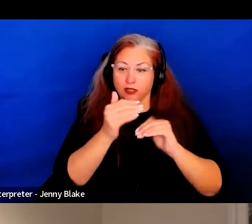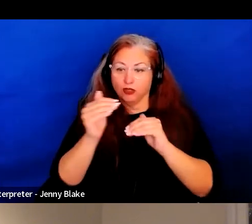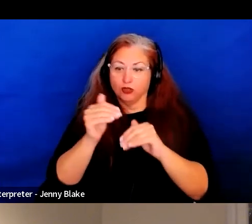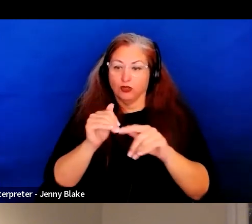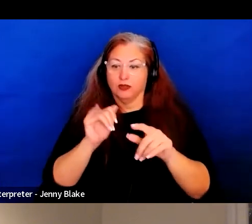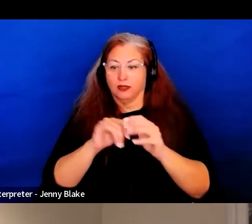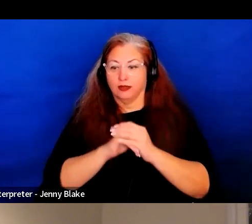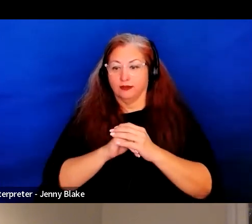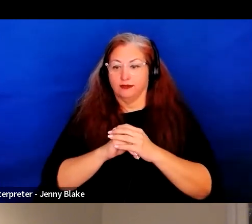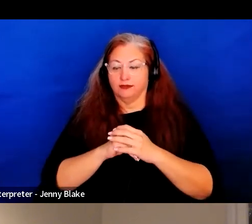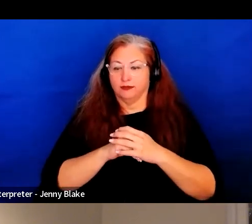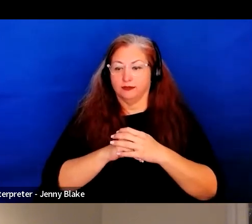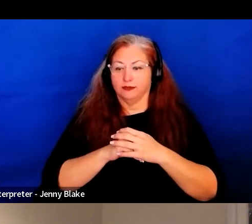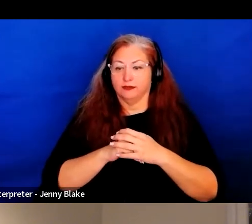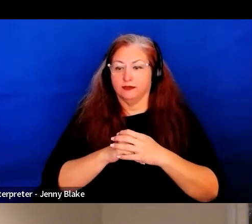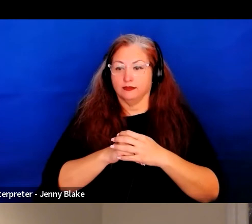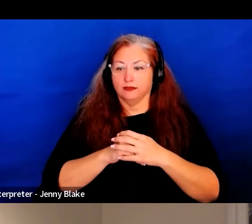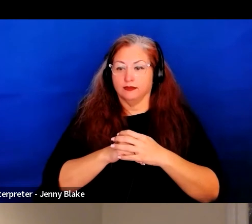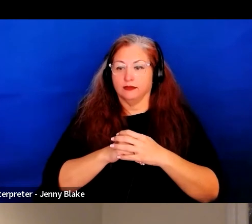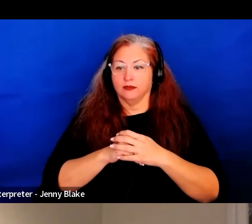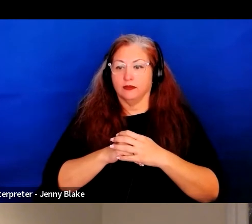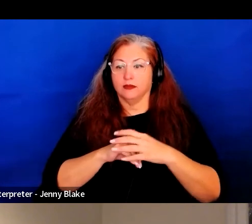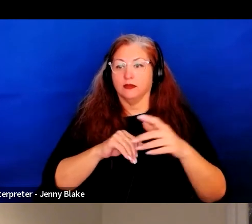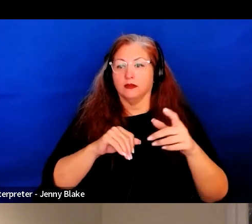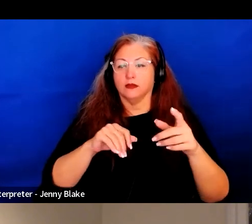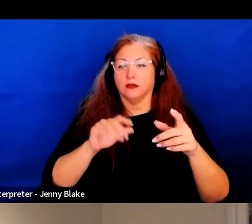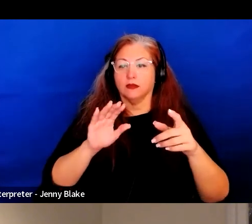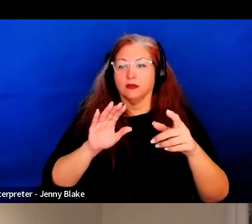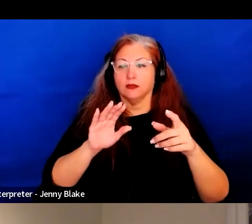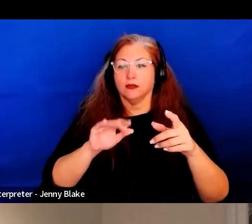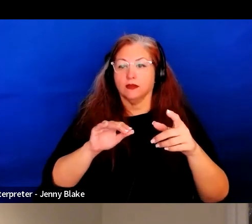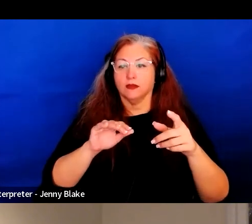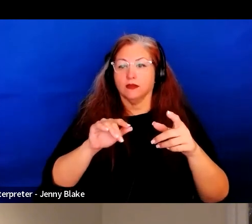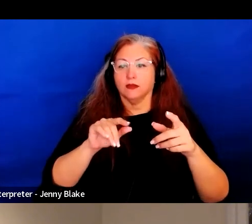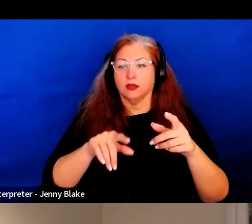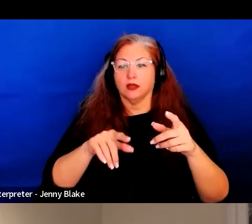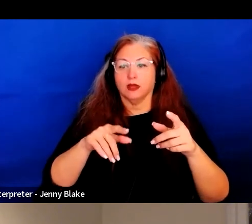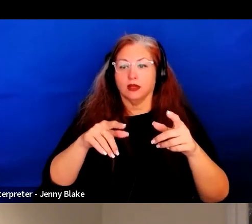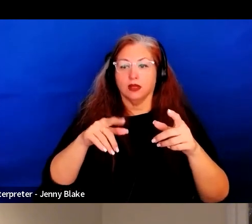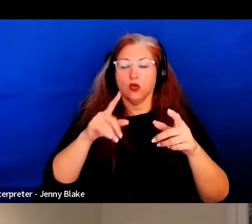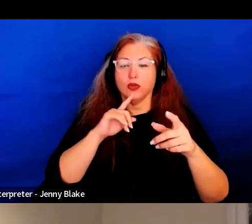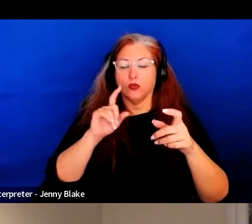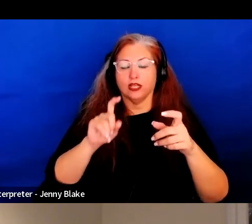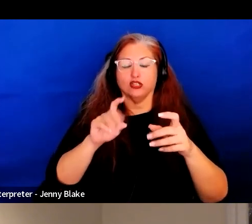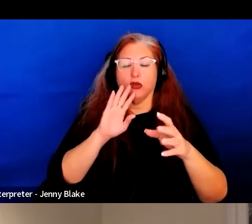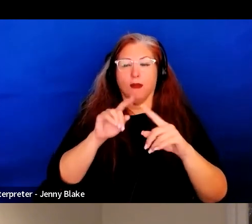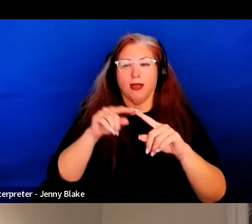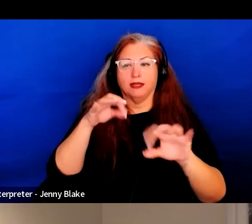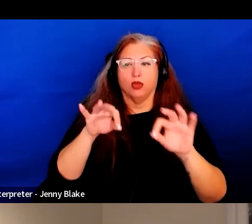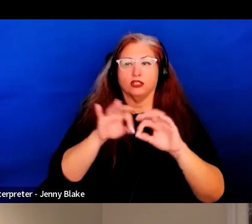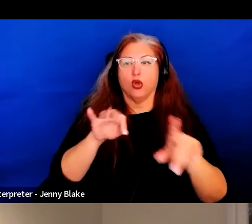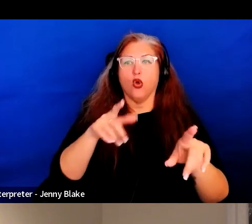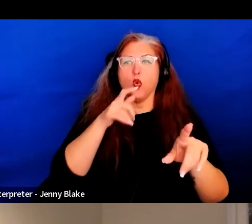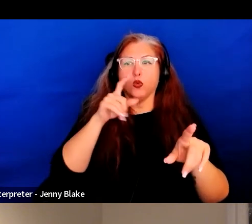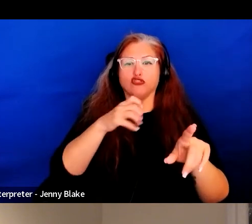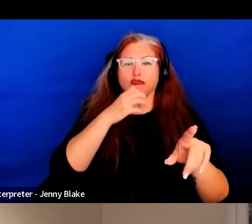skills. So I do want to go to an area which I think we should really get into, which is who should care